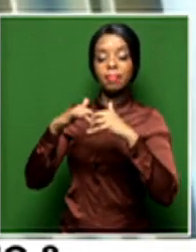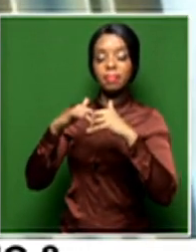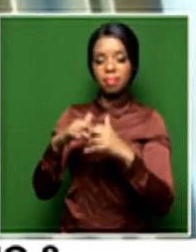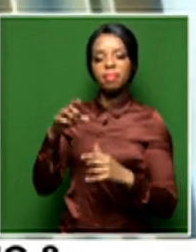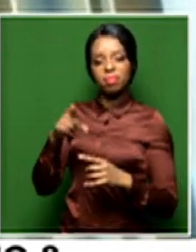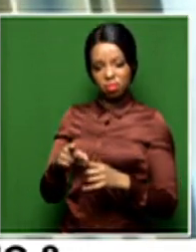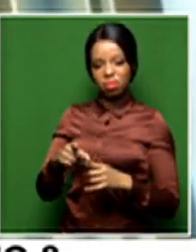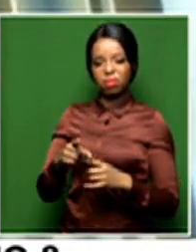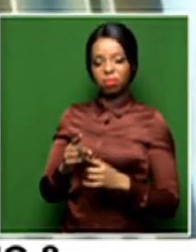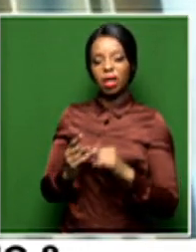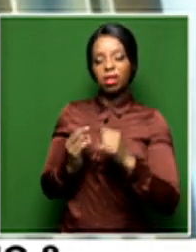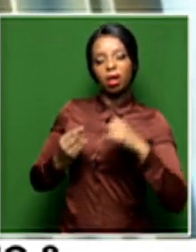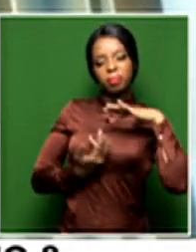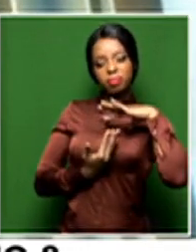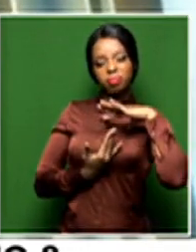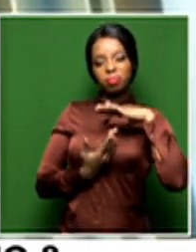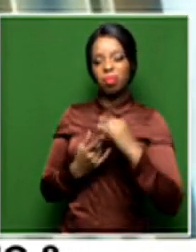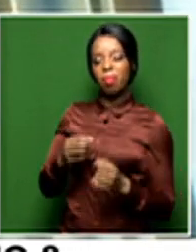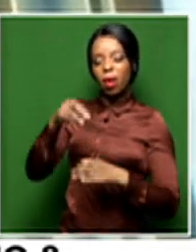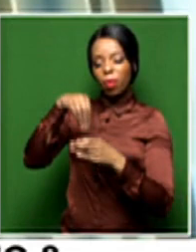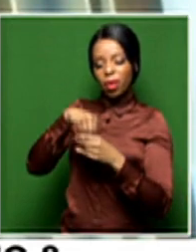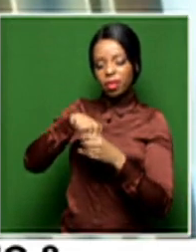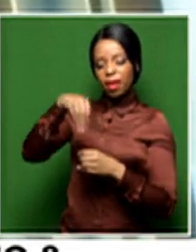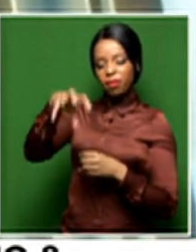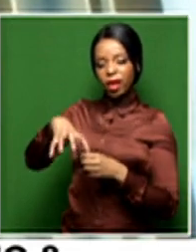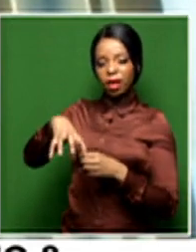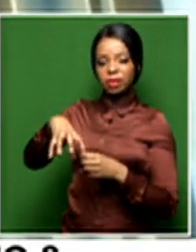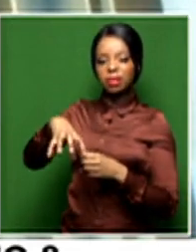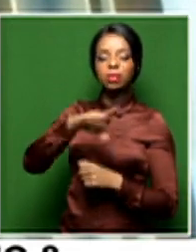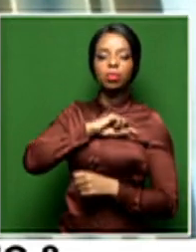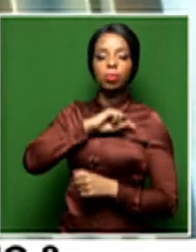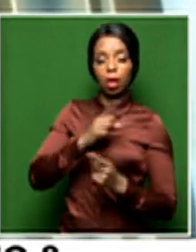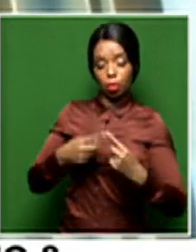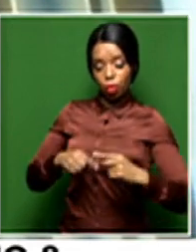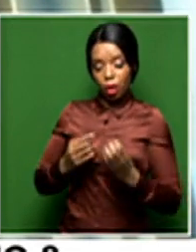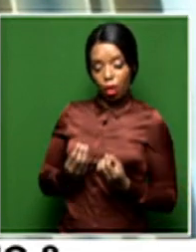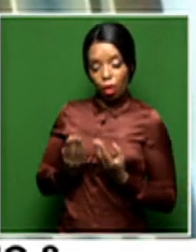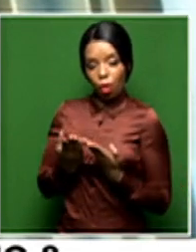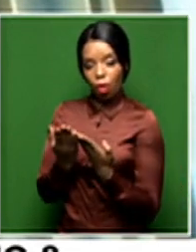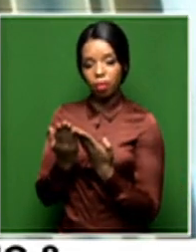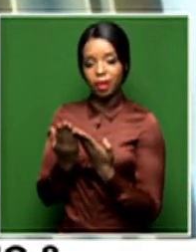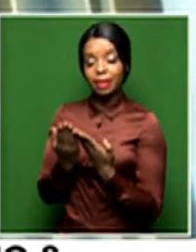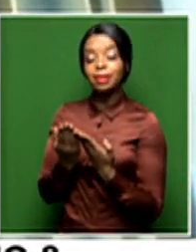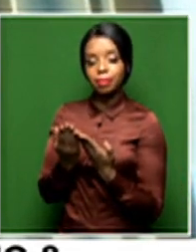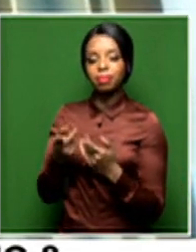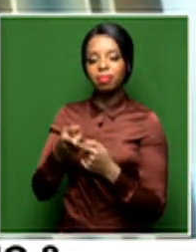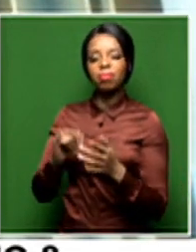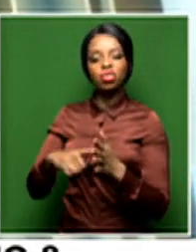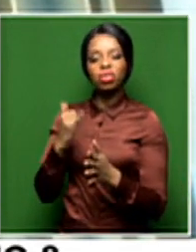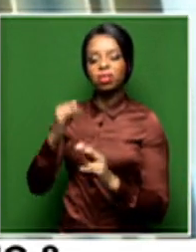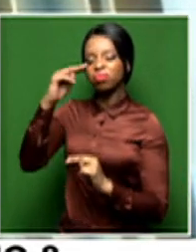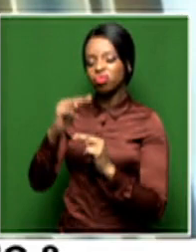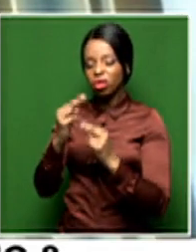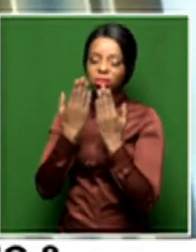you'll find, you know, in a faculty. Because in that sense, what we are going to be offering is not only just going to be confined on certificates and short